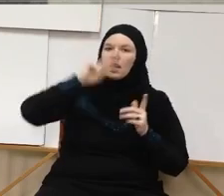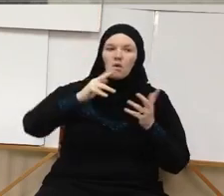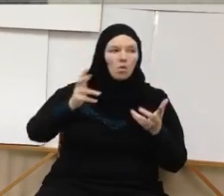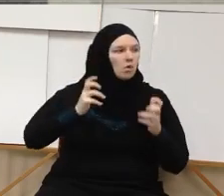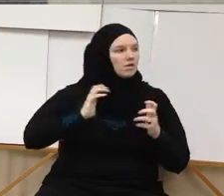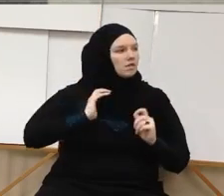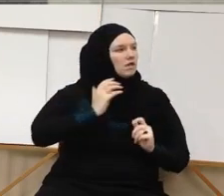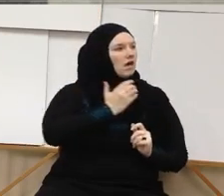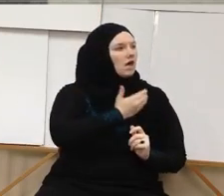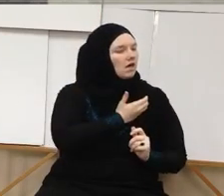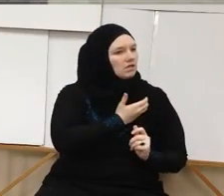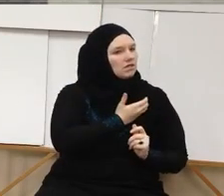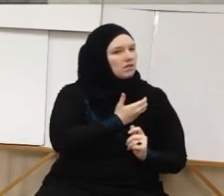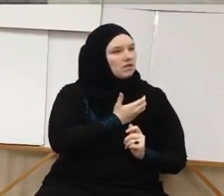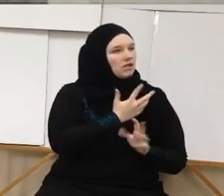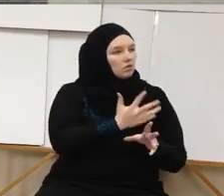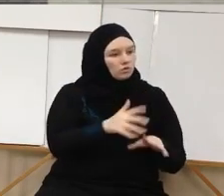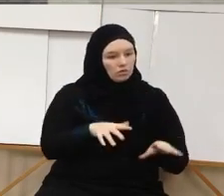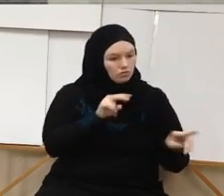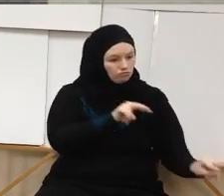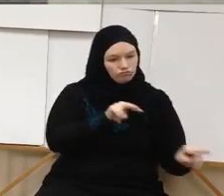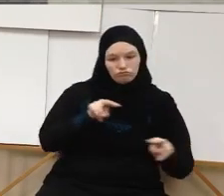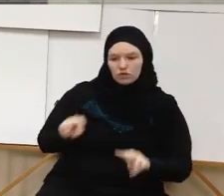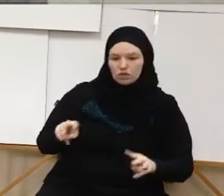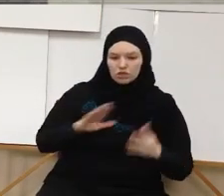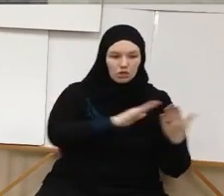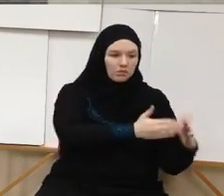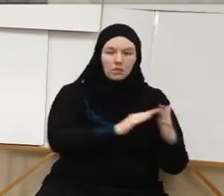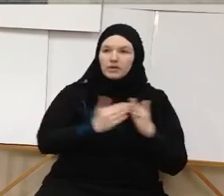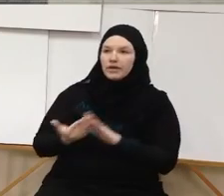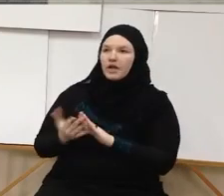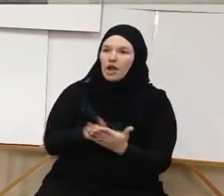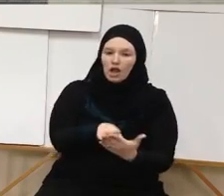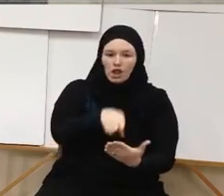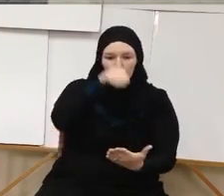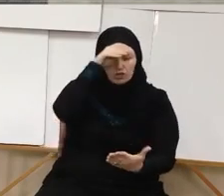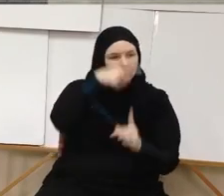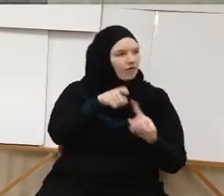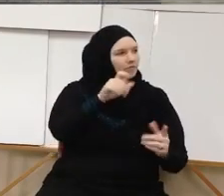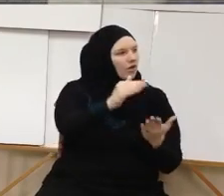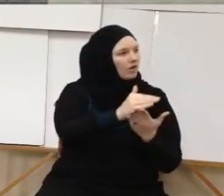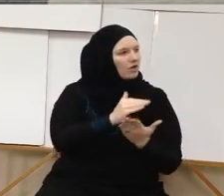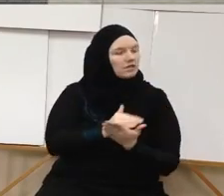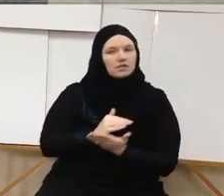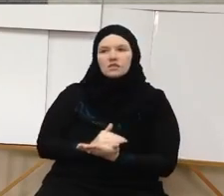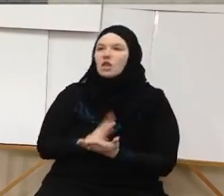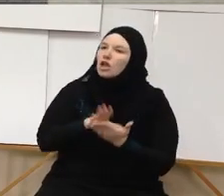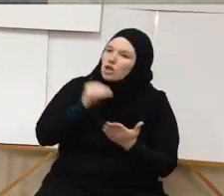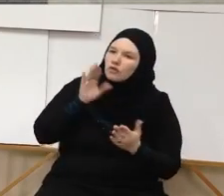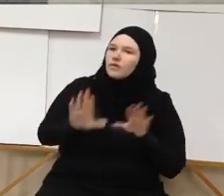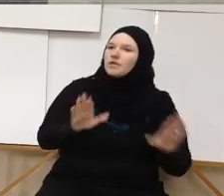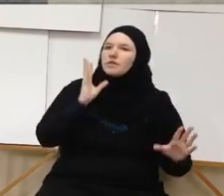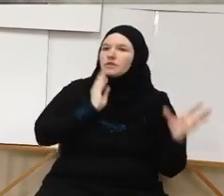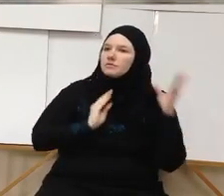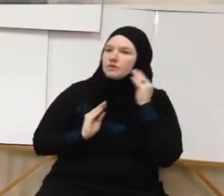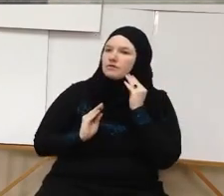us to take those communities and learn from their lessons, learn from their experience, and